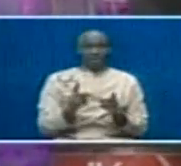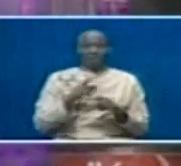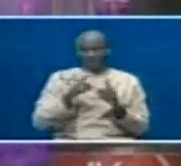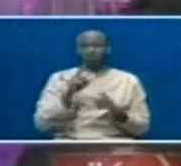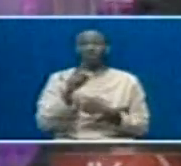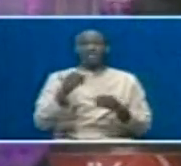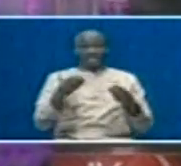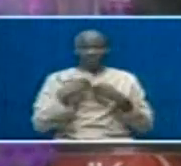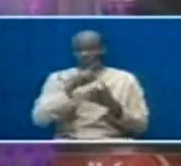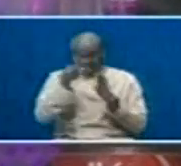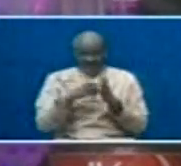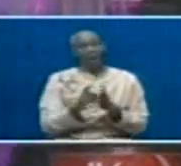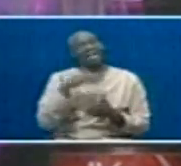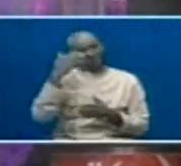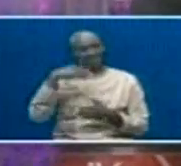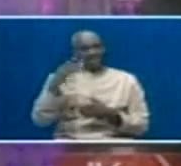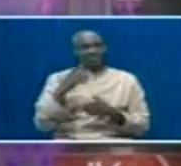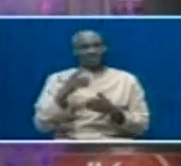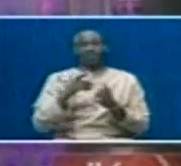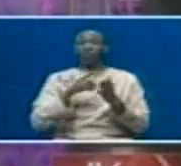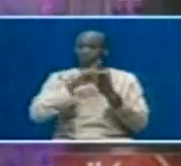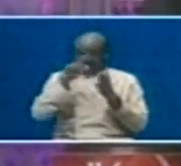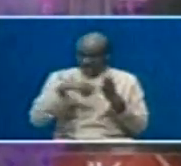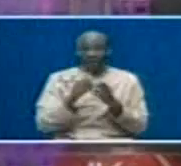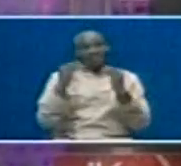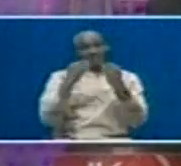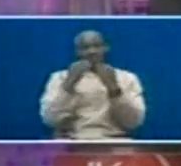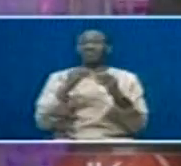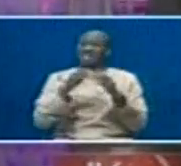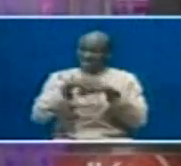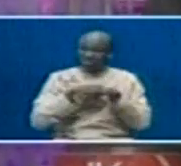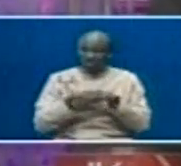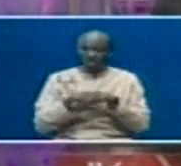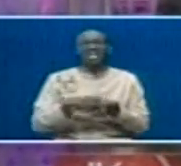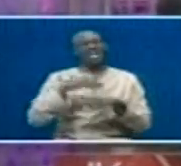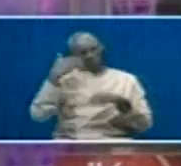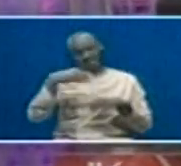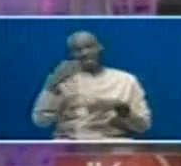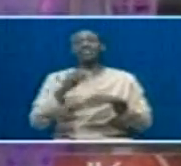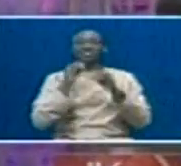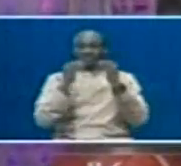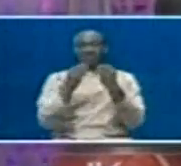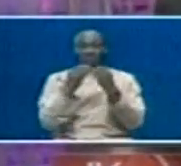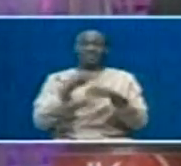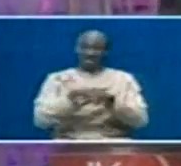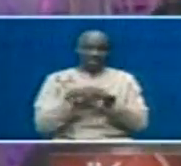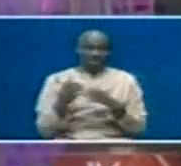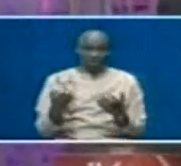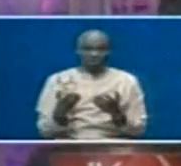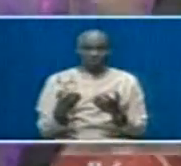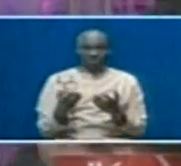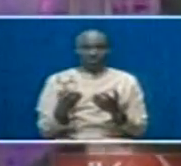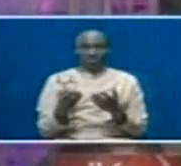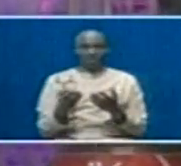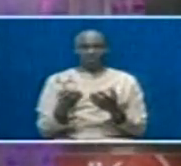hour every day teaching me English. Every day, he said, "Sal, sit." Sal, what was in Sal?